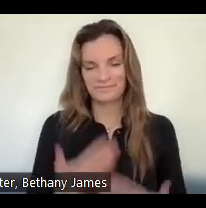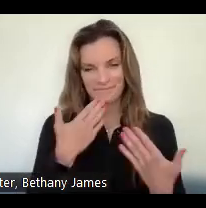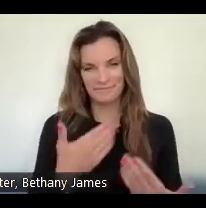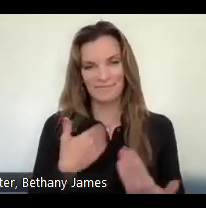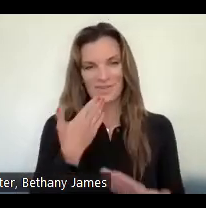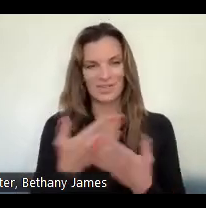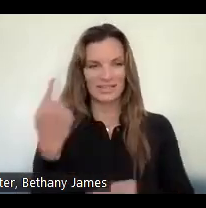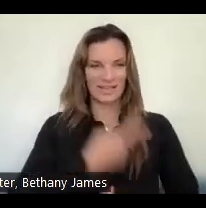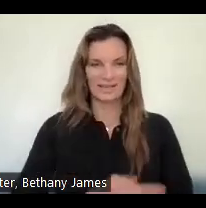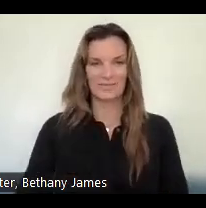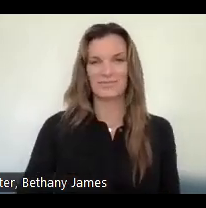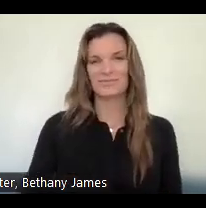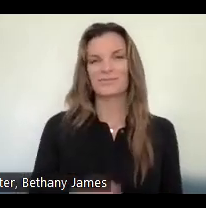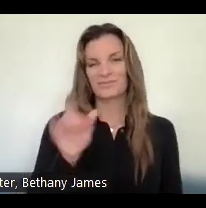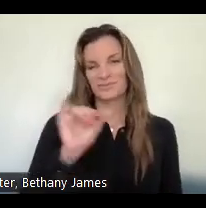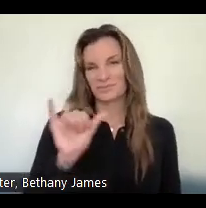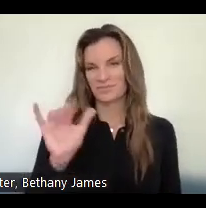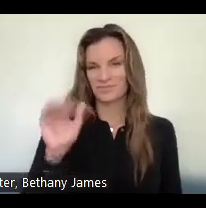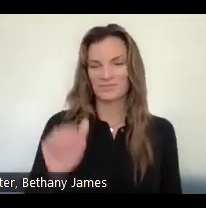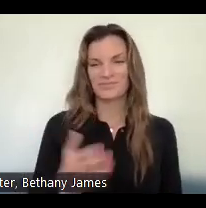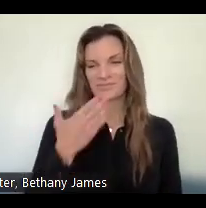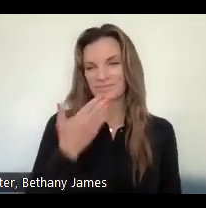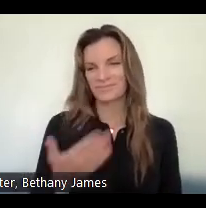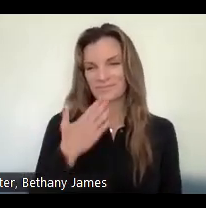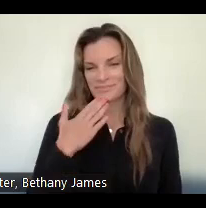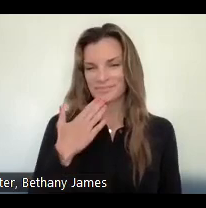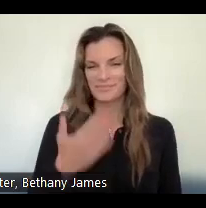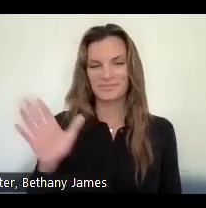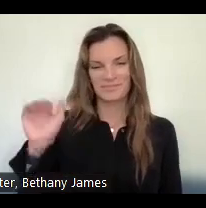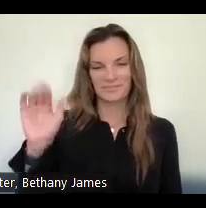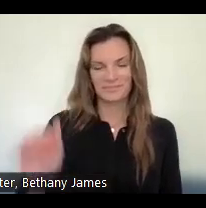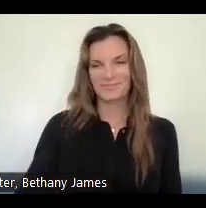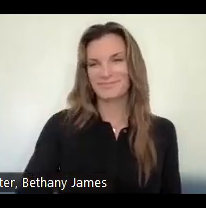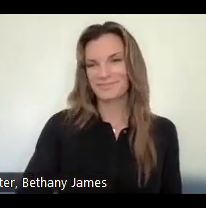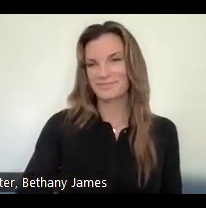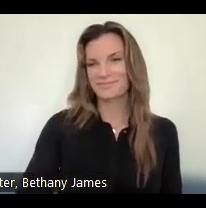one, Joanna. You Thank you. too. Thank you, Christina. Thank you. Bye-bye. Bye now.